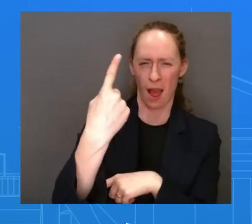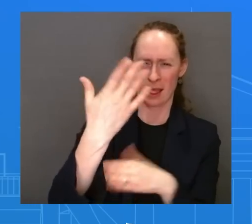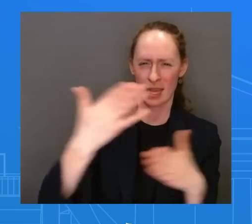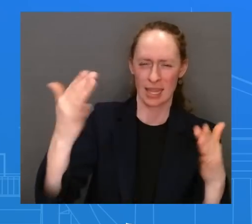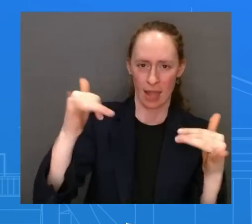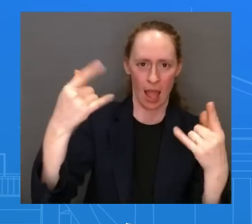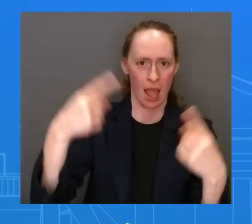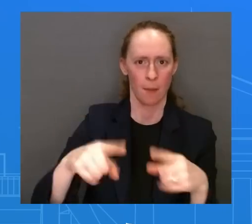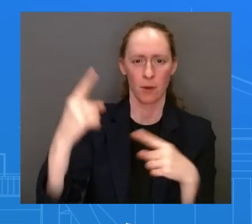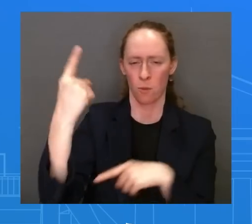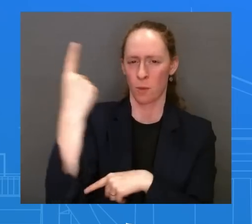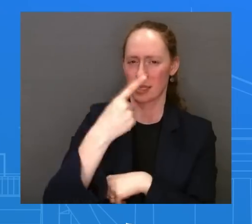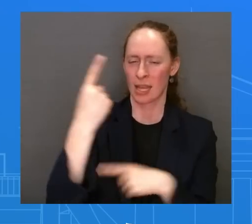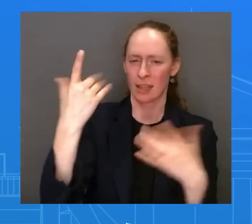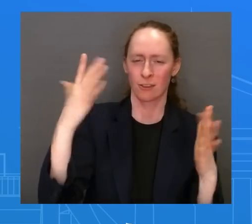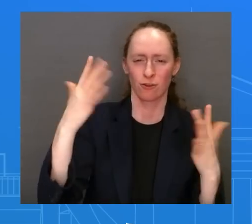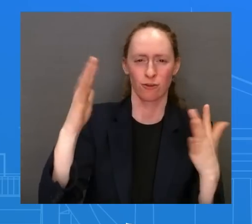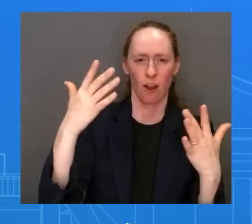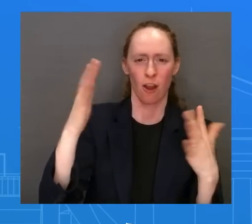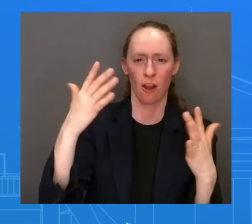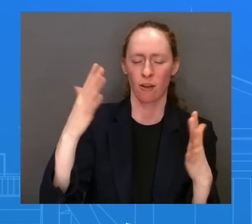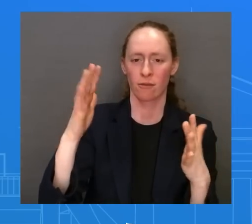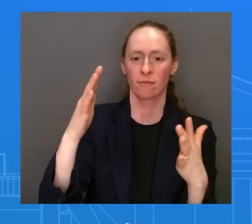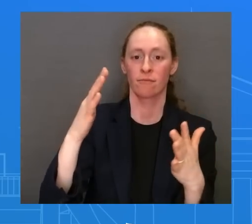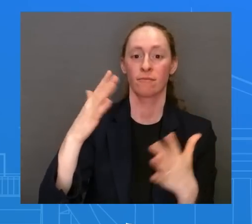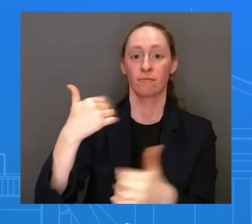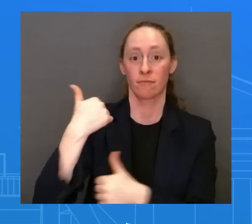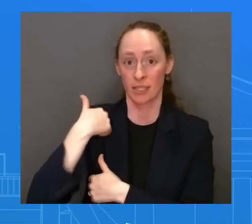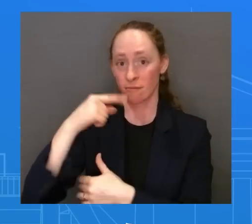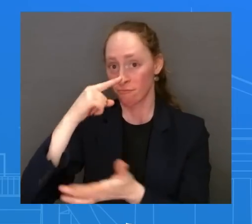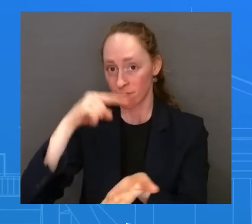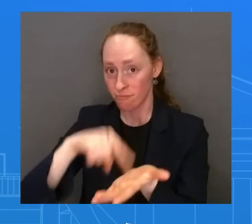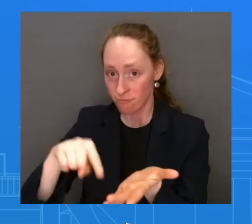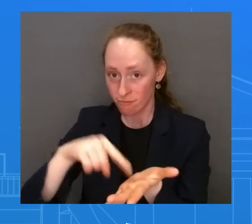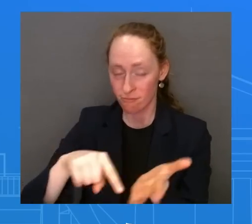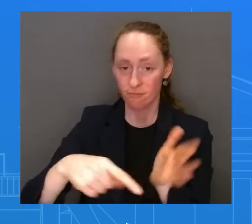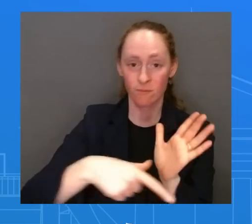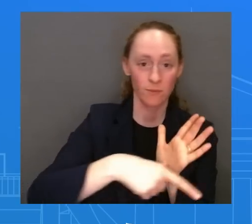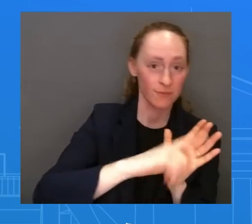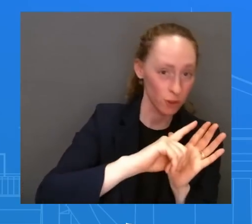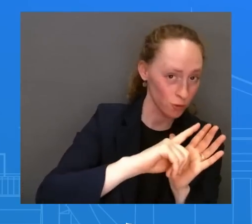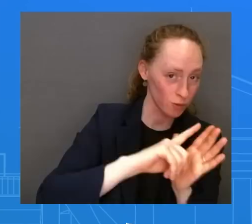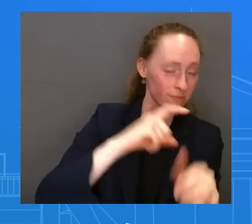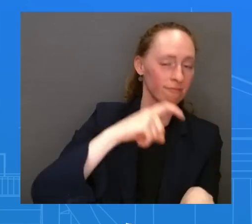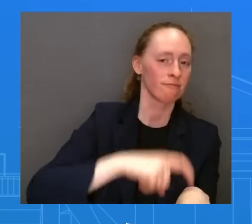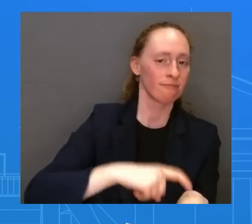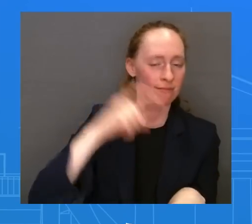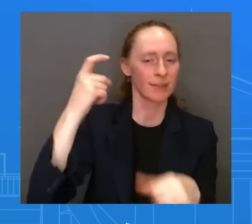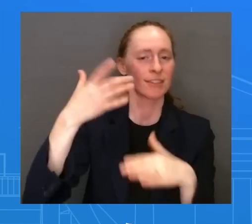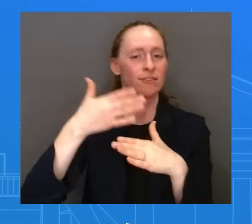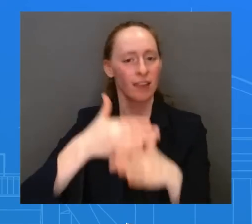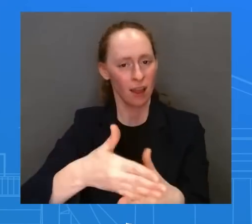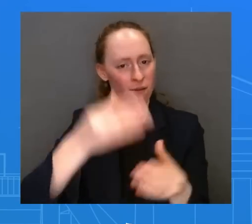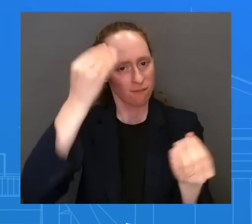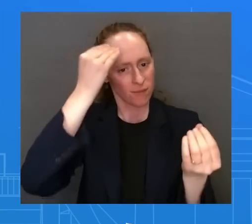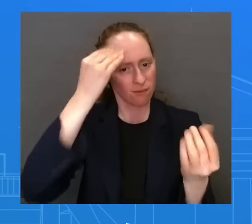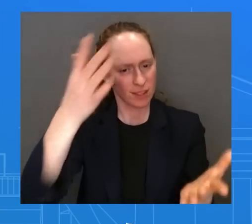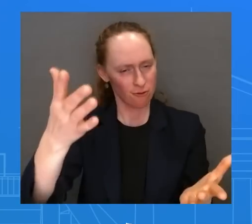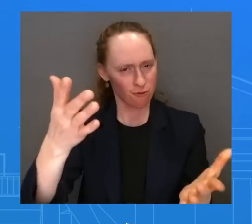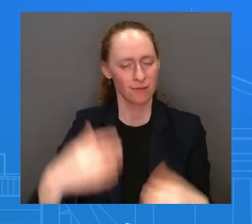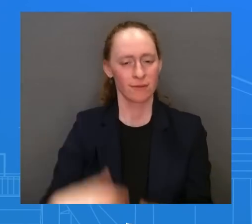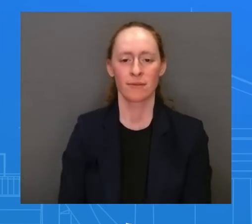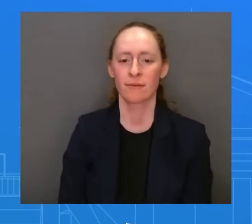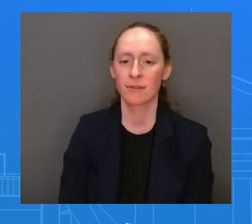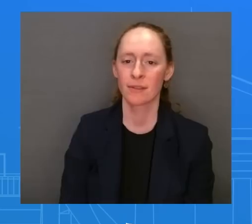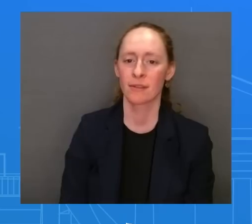investigation of and yes they made they made public uh not everything about that investigation but as much as they possibly could